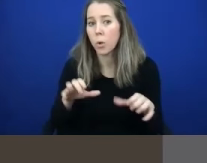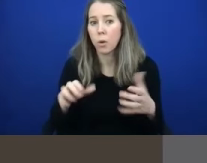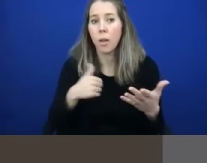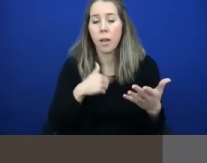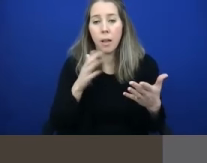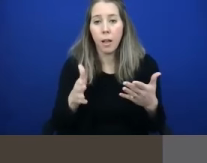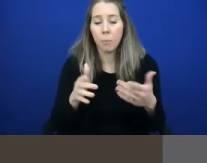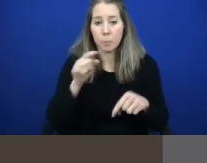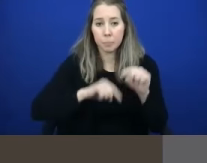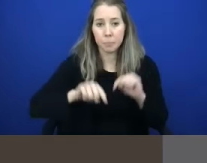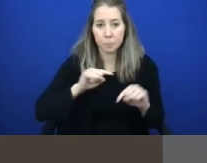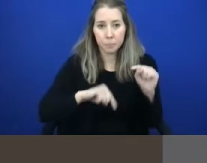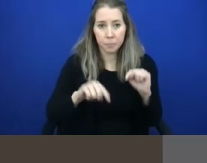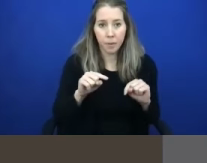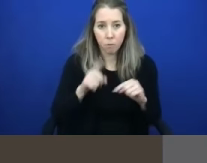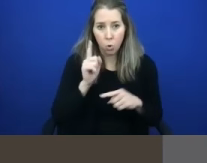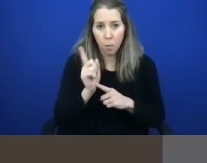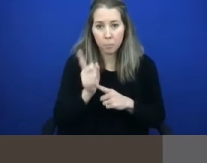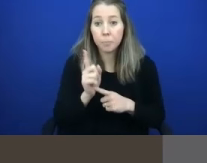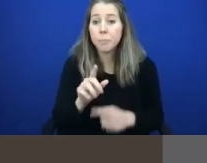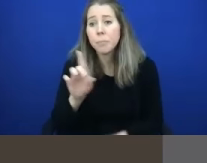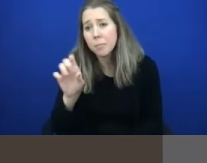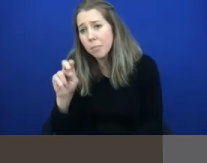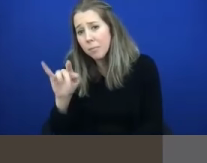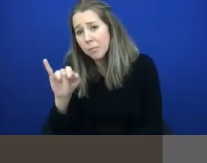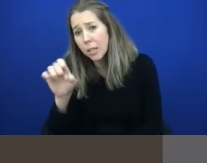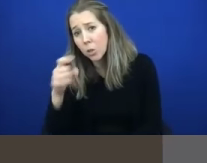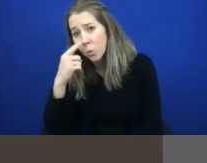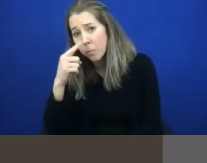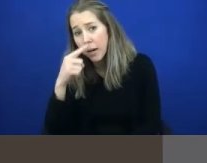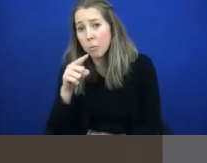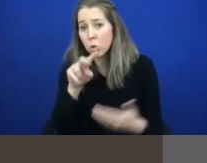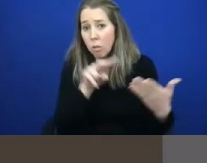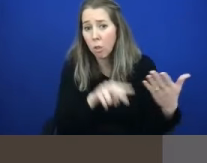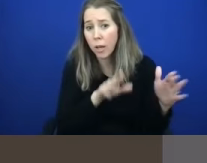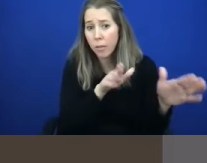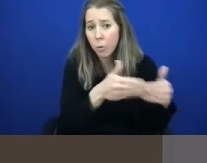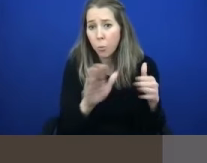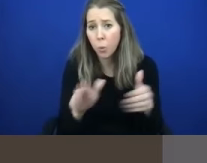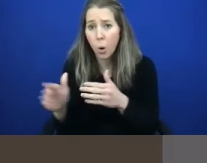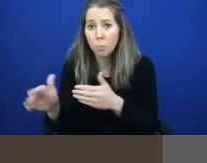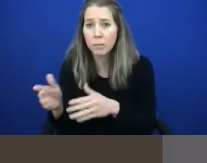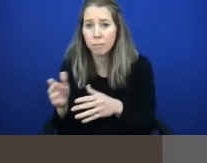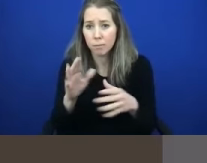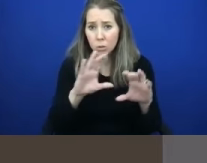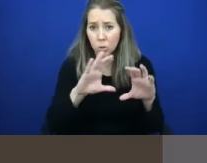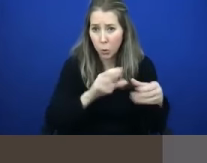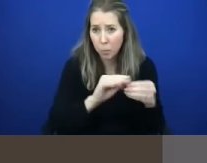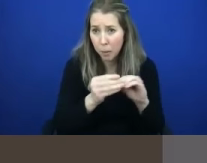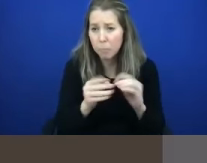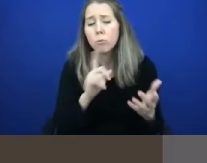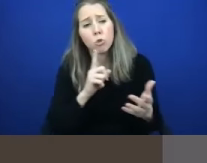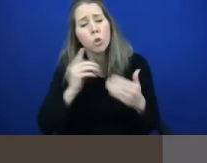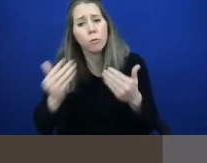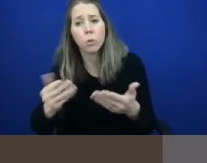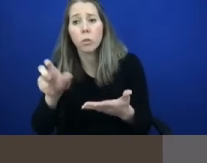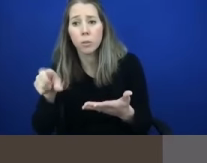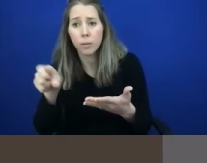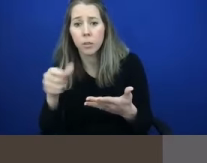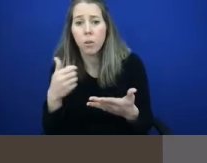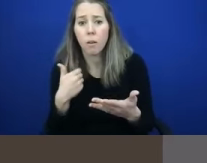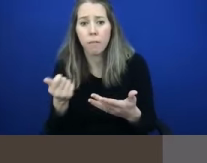go back for a moment. Denise, if you would mind, I'm just going to check the breakout rooms, just going over the group numbers. Thank you. Absolutely. So it looks like we've had a